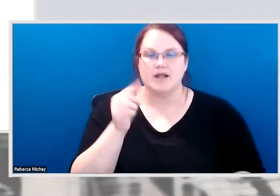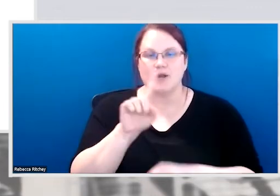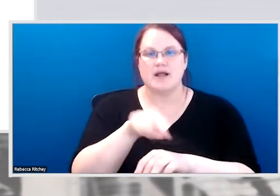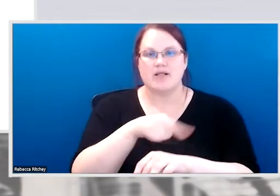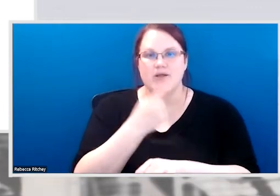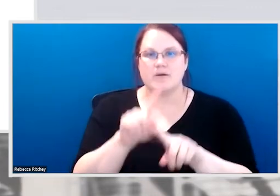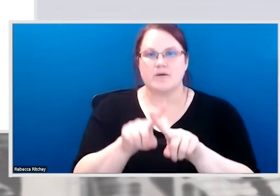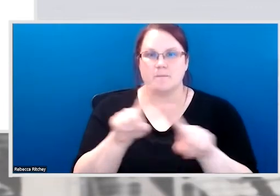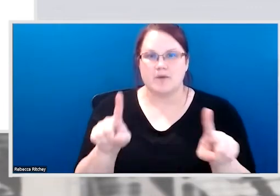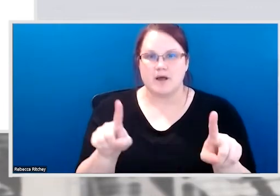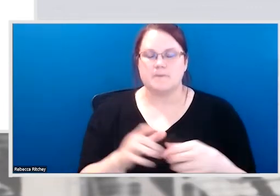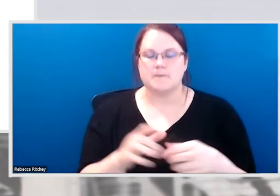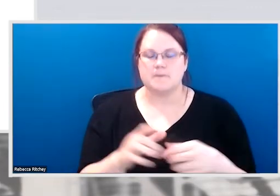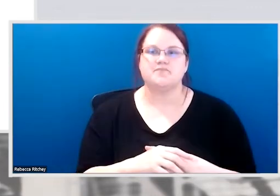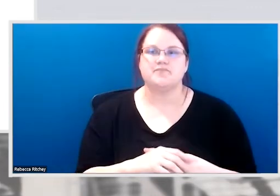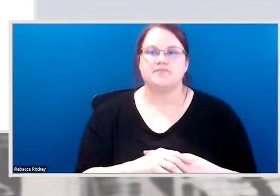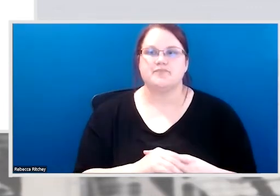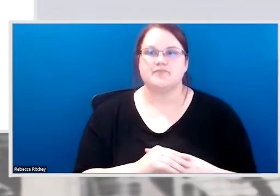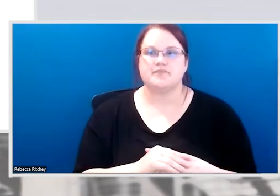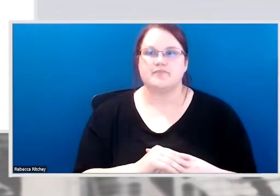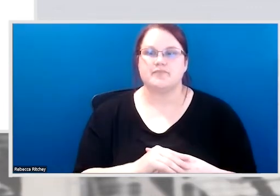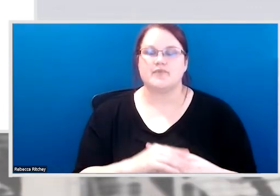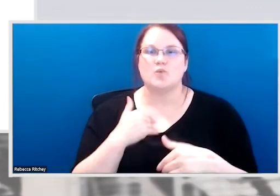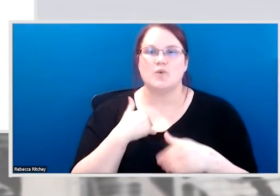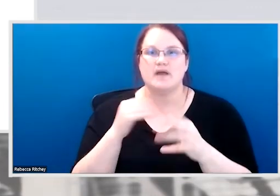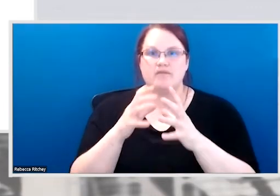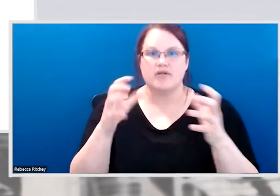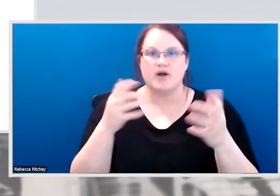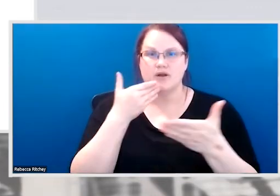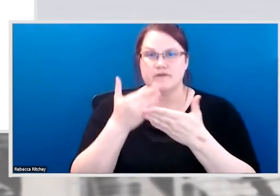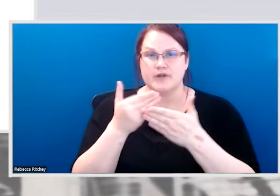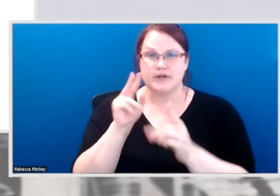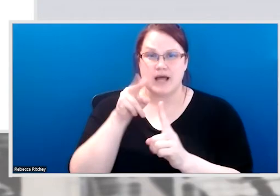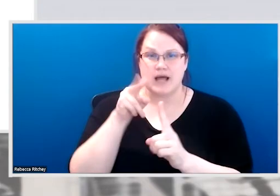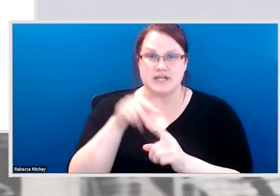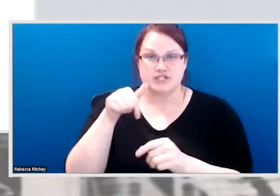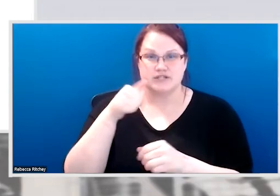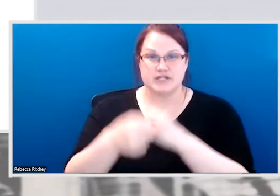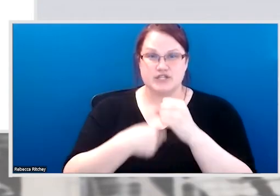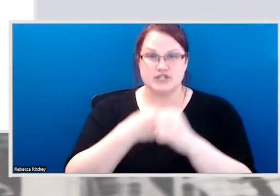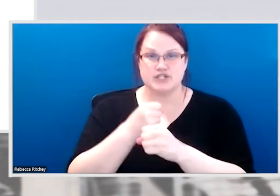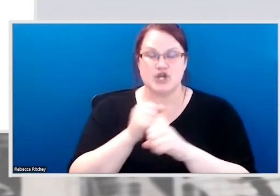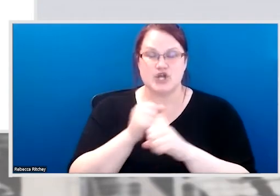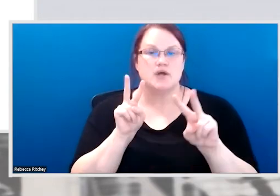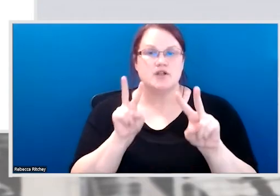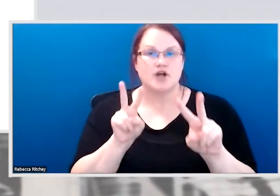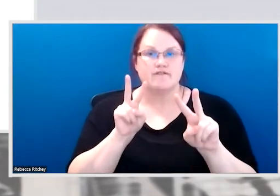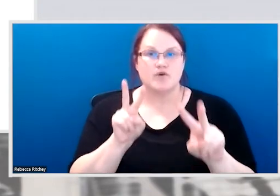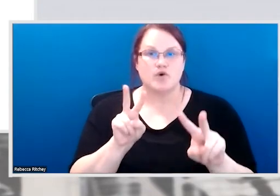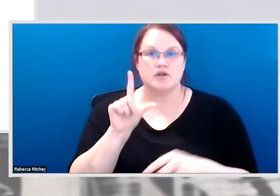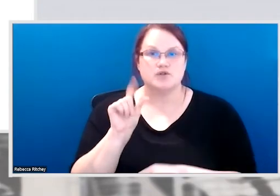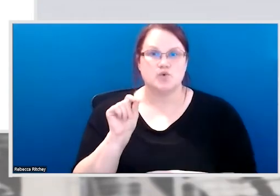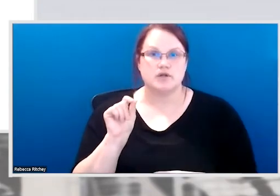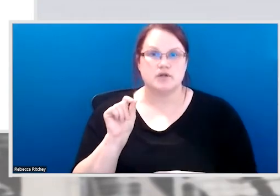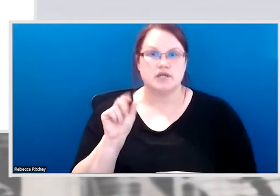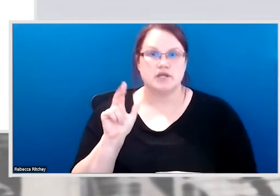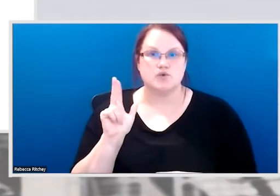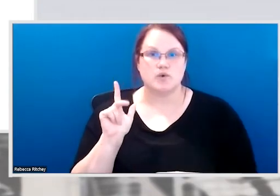but we got a lot of good applications this year, and we look forward to 2023.